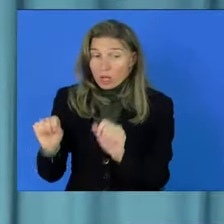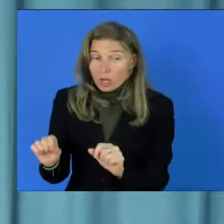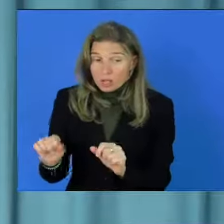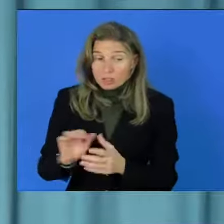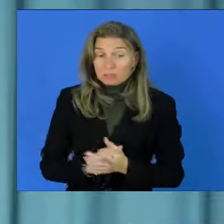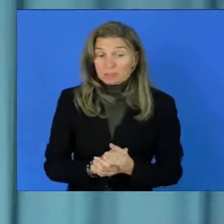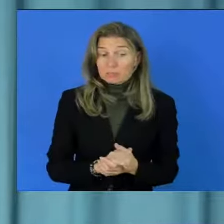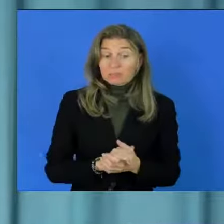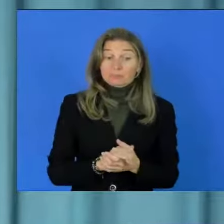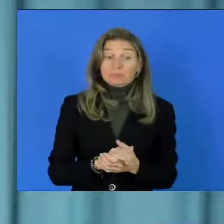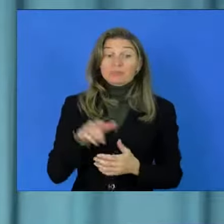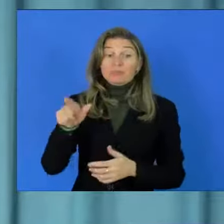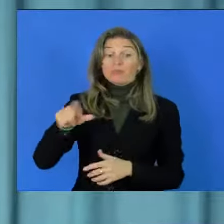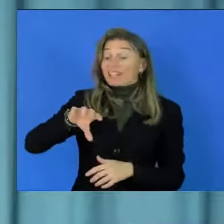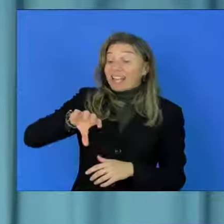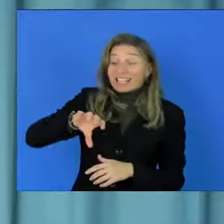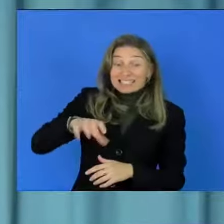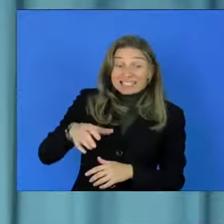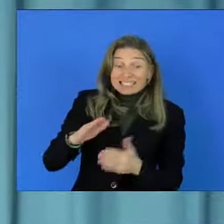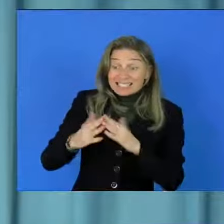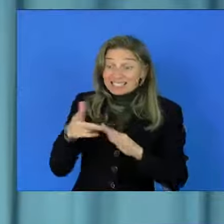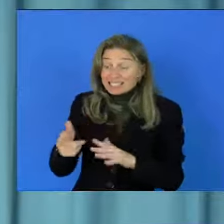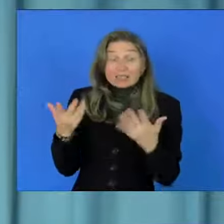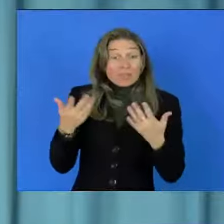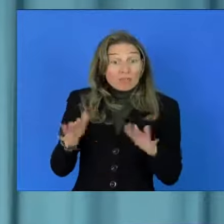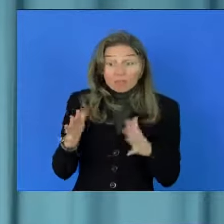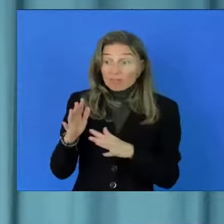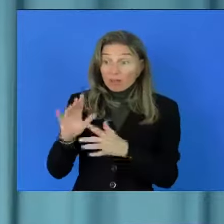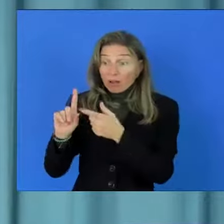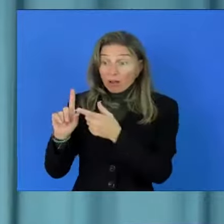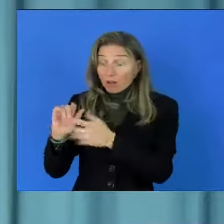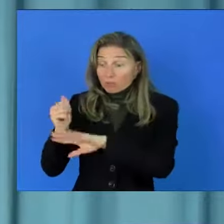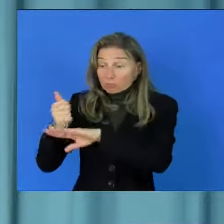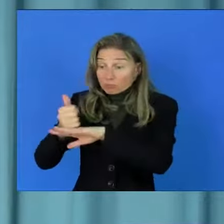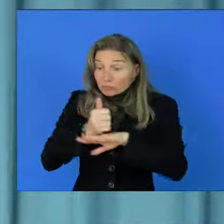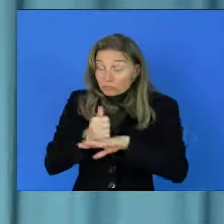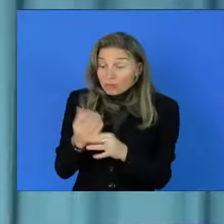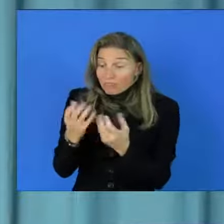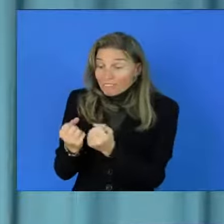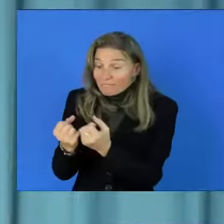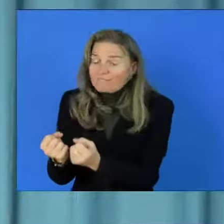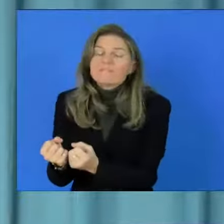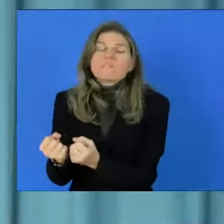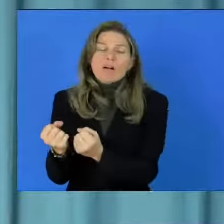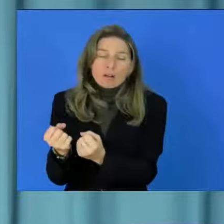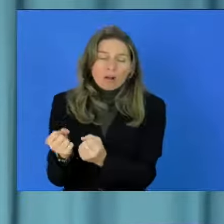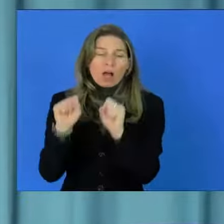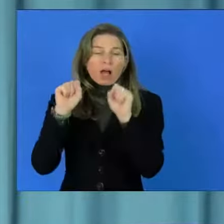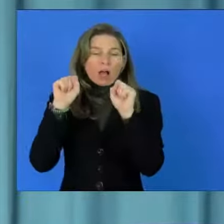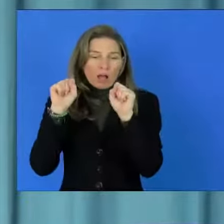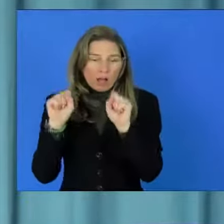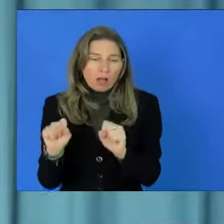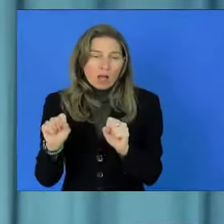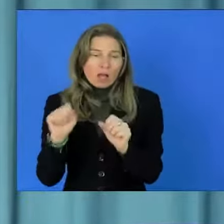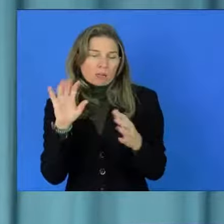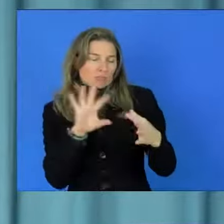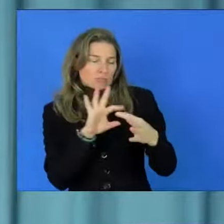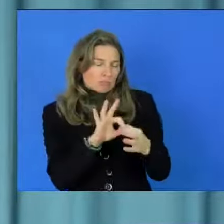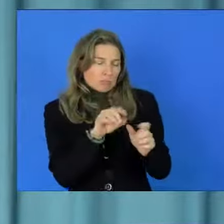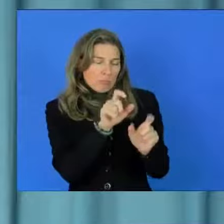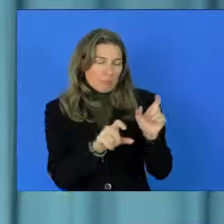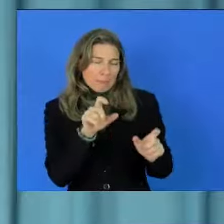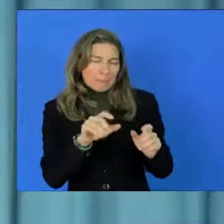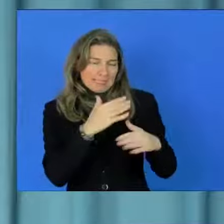it's just to contact with the organization of people with disabilities, and they will reach us easily. So you're open to expanding to